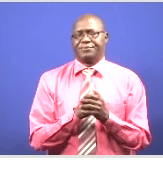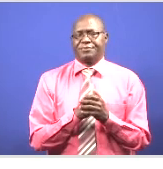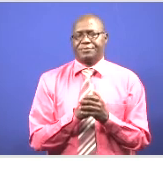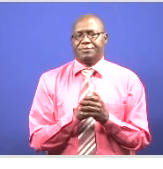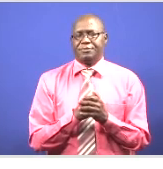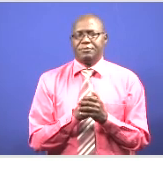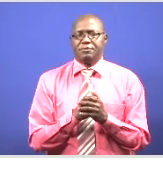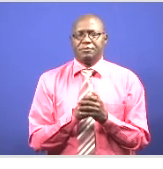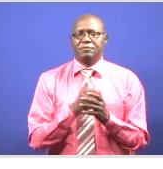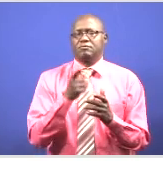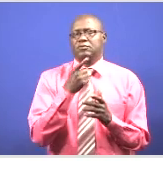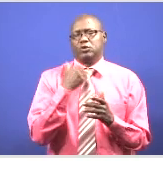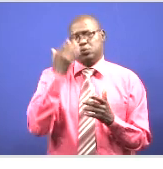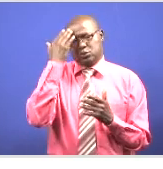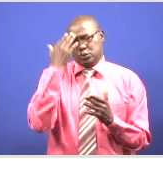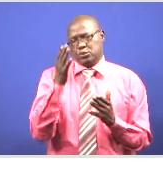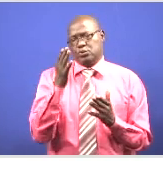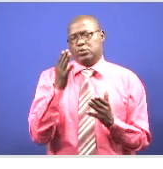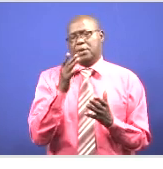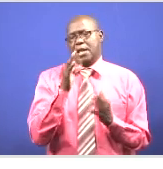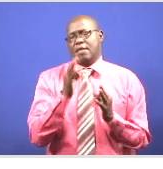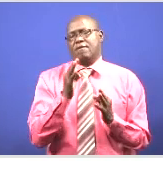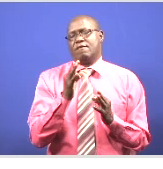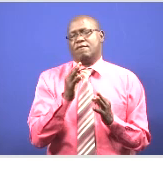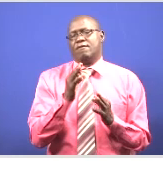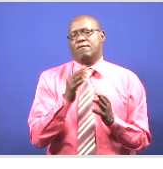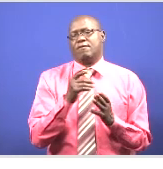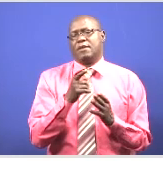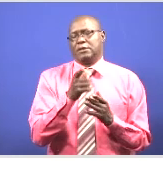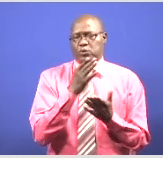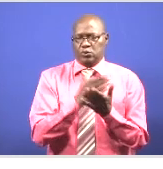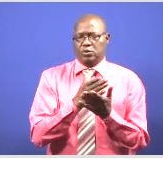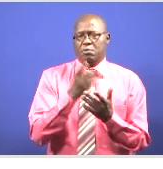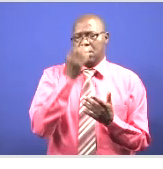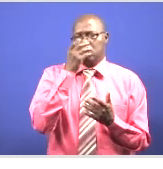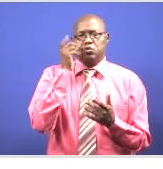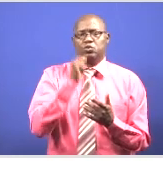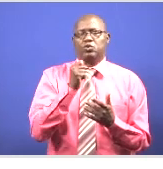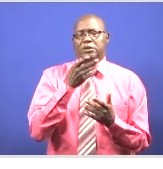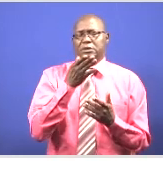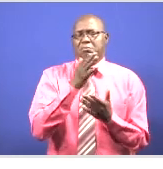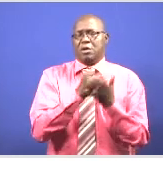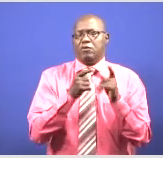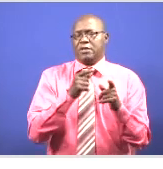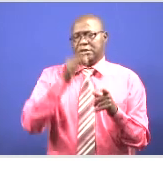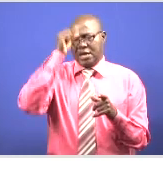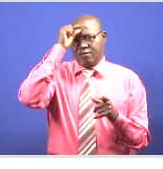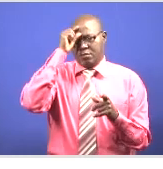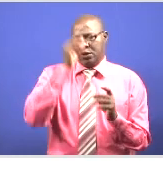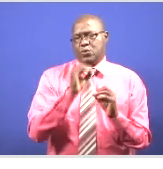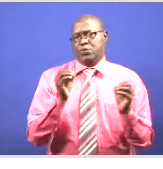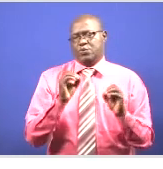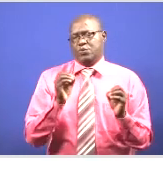we really do not know whether this was the truth, but Ruto was not really part of this government. And so